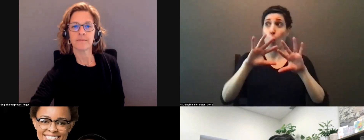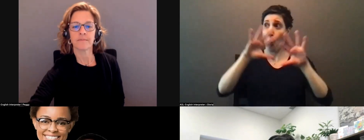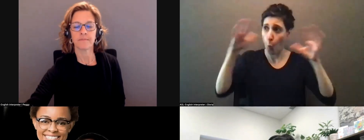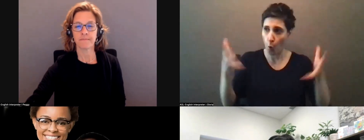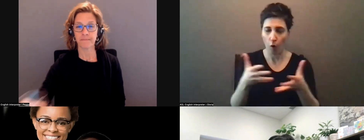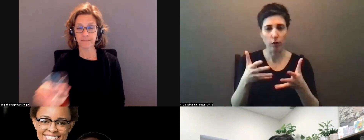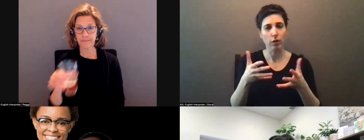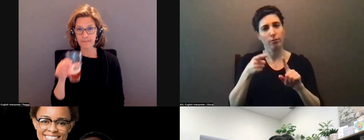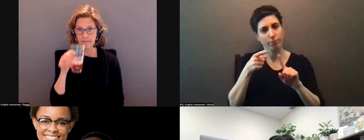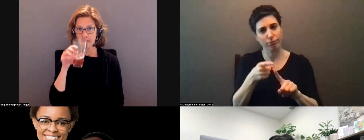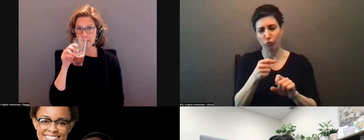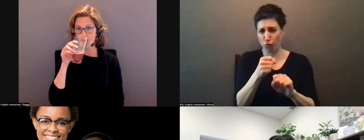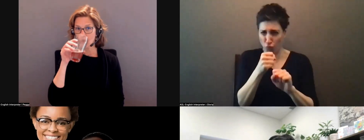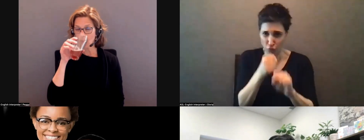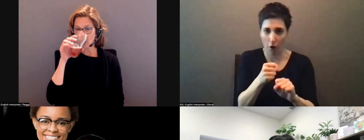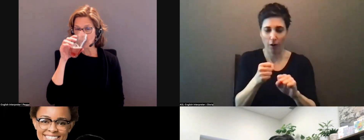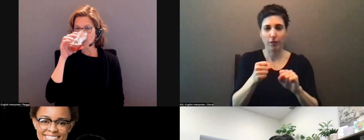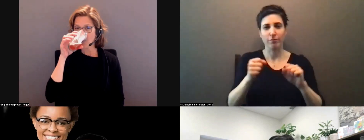digitalization